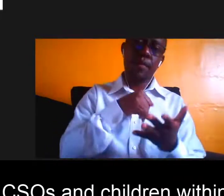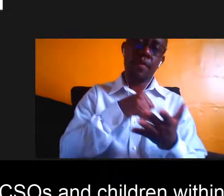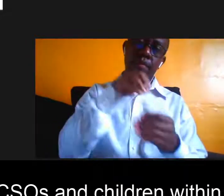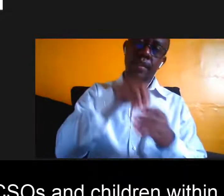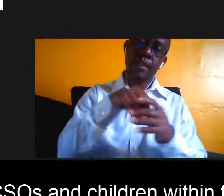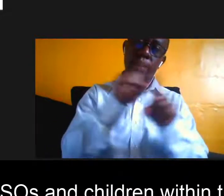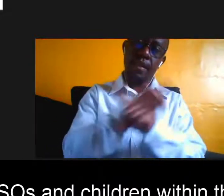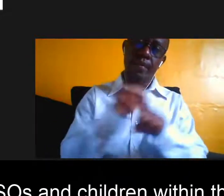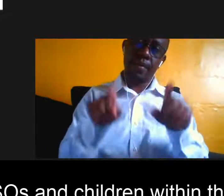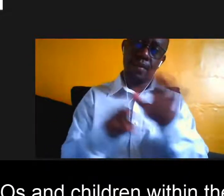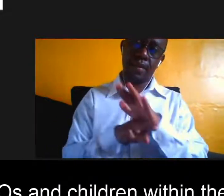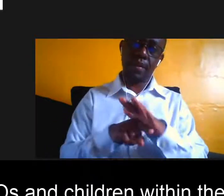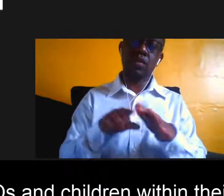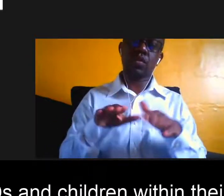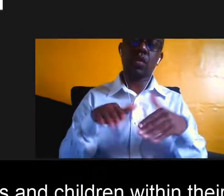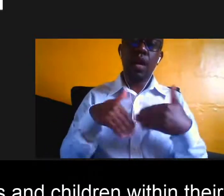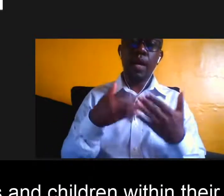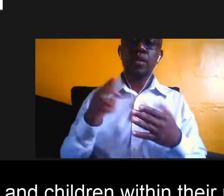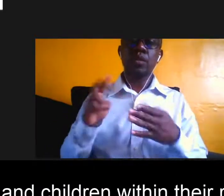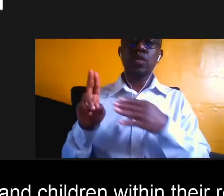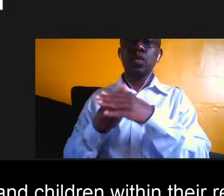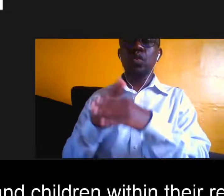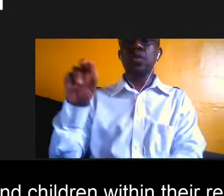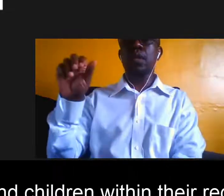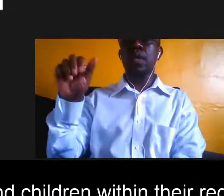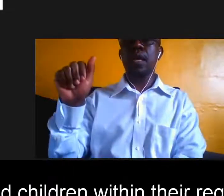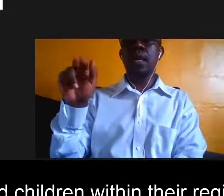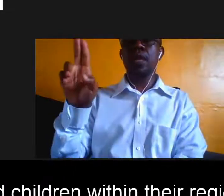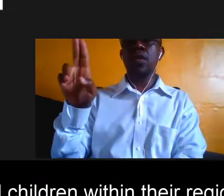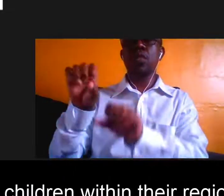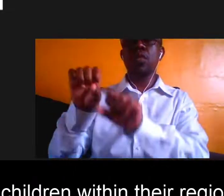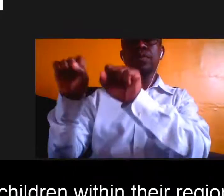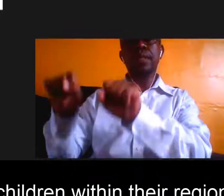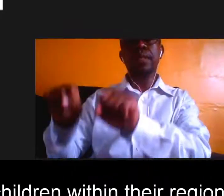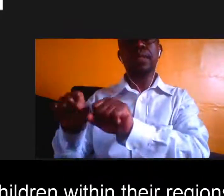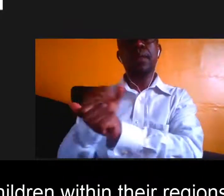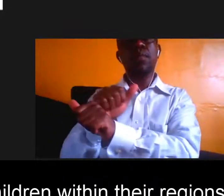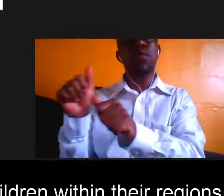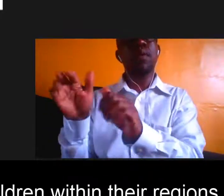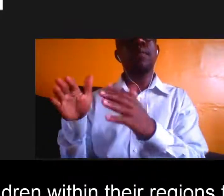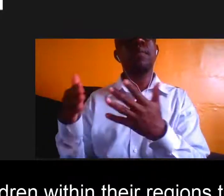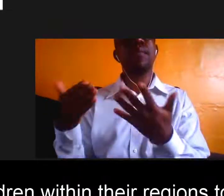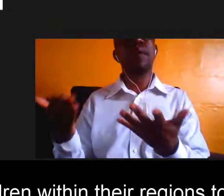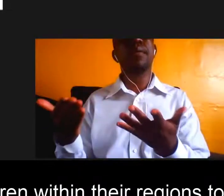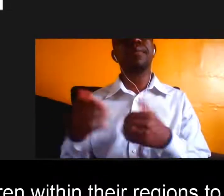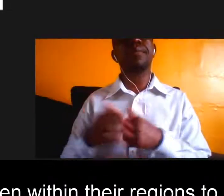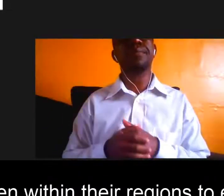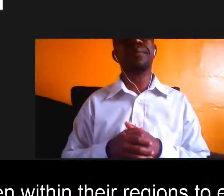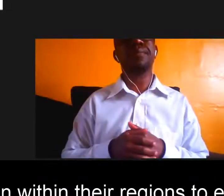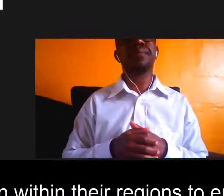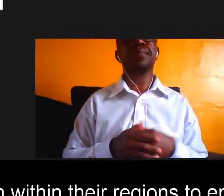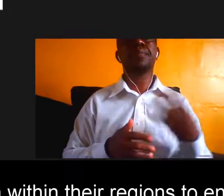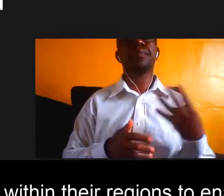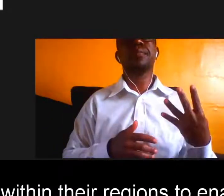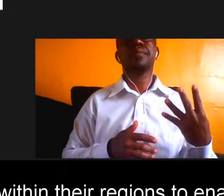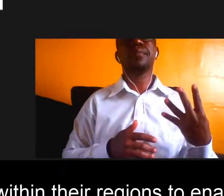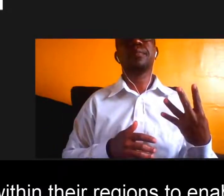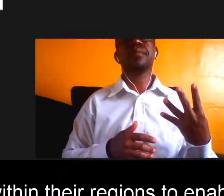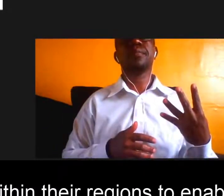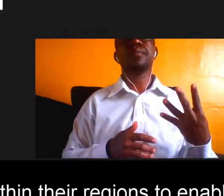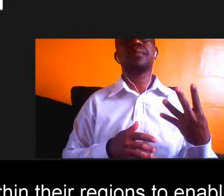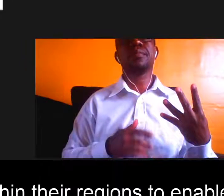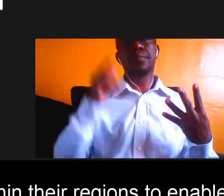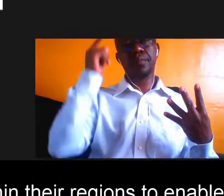the AU mechanisms? Then also, the fourth other thing that I was thinking